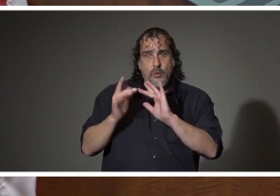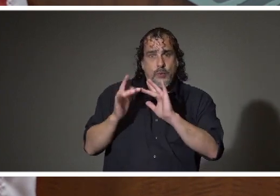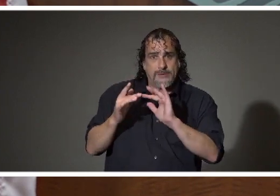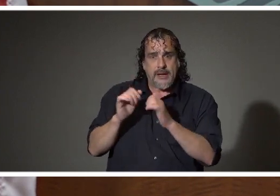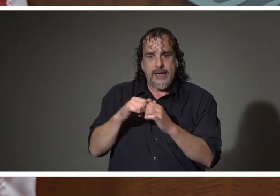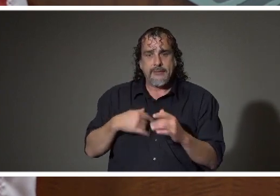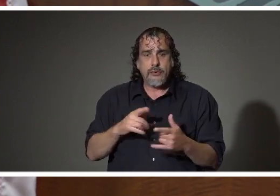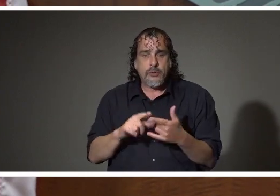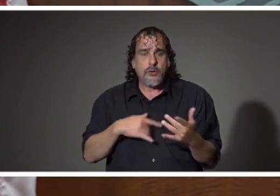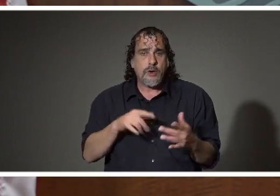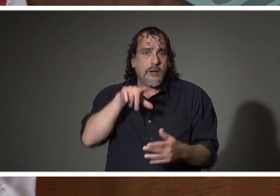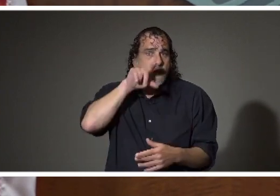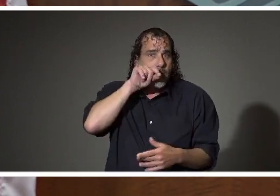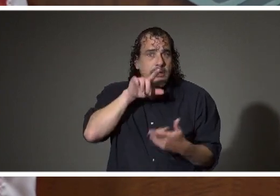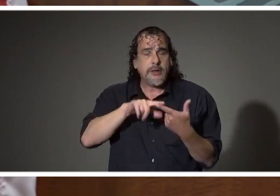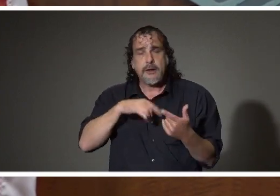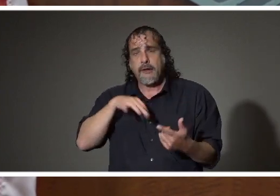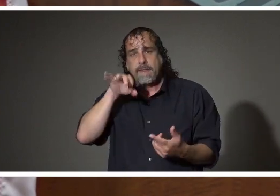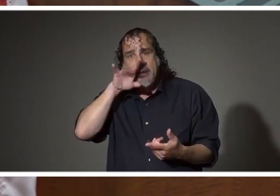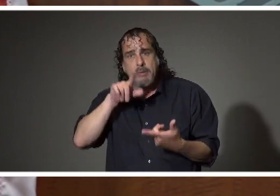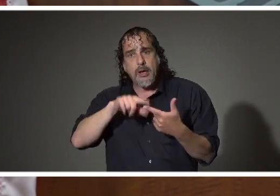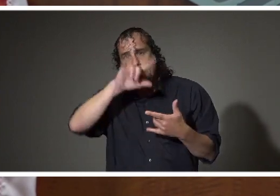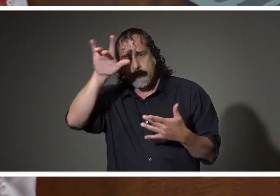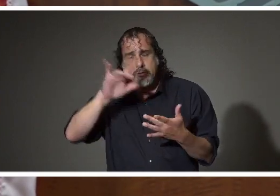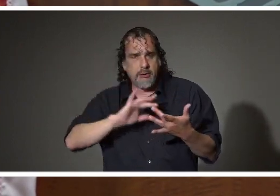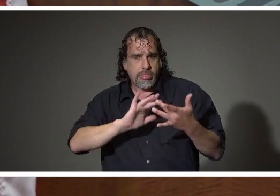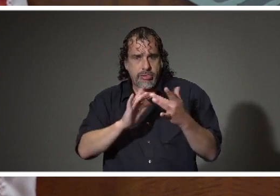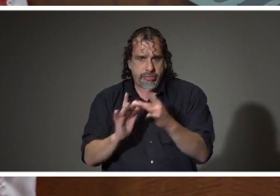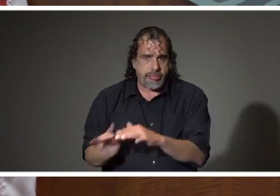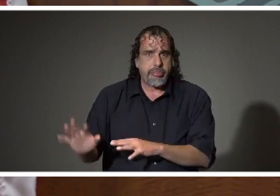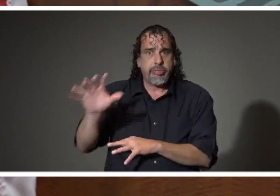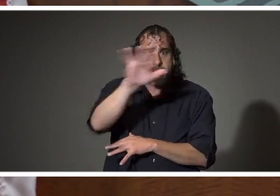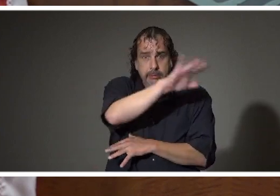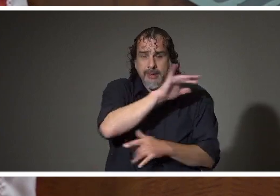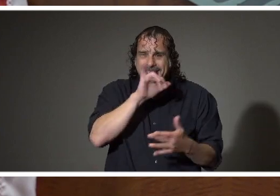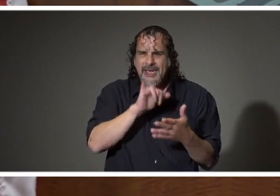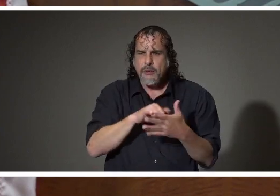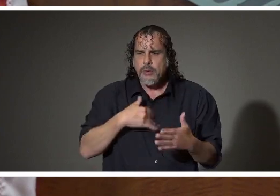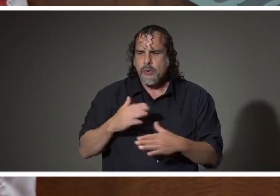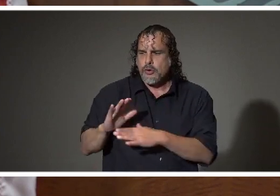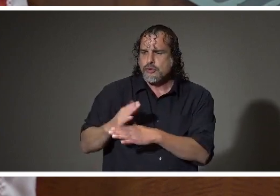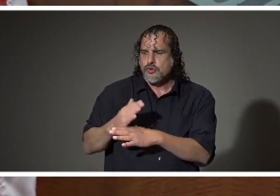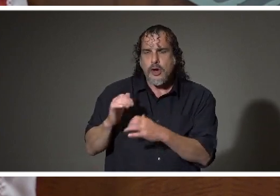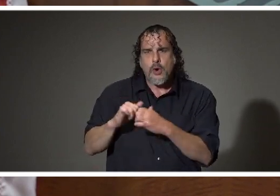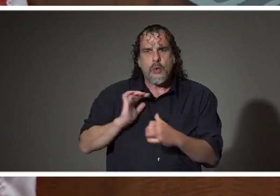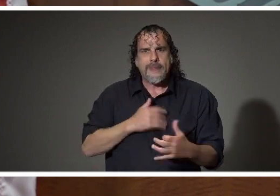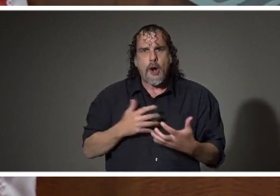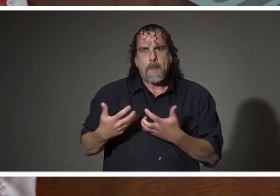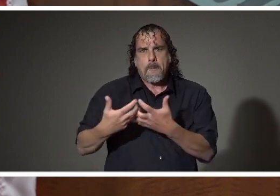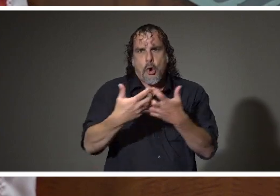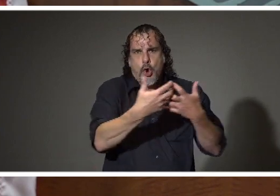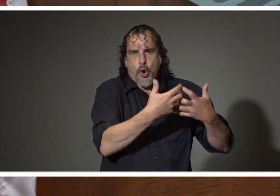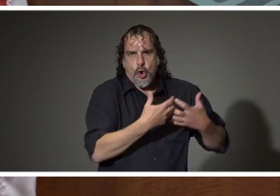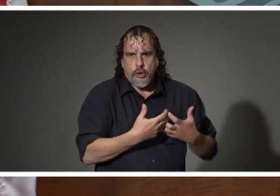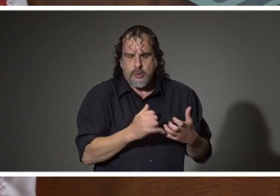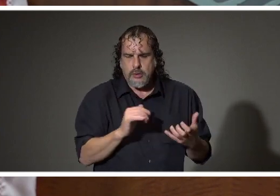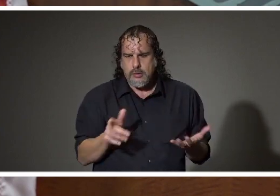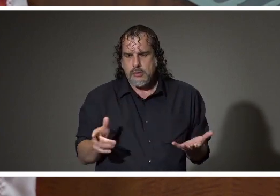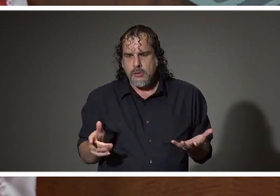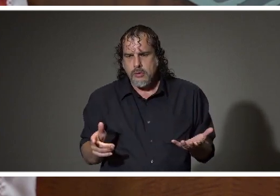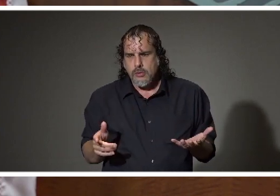social media, and we'll share it with our state leaders and our partners around the state that that